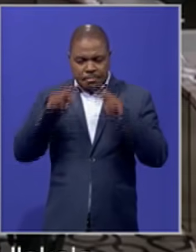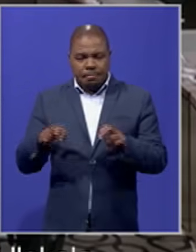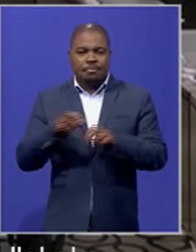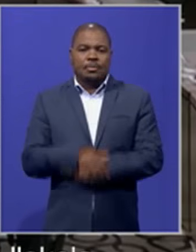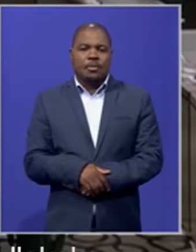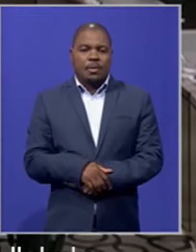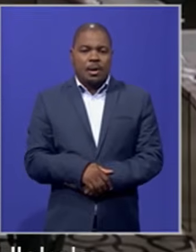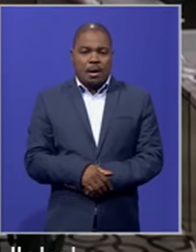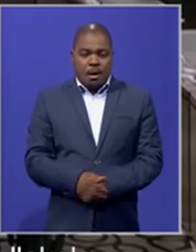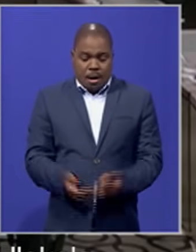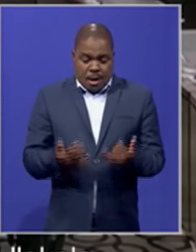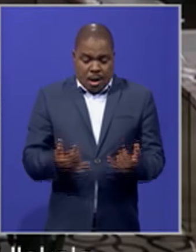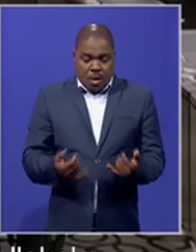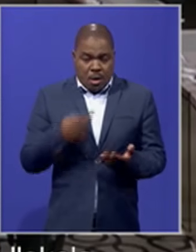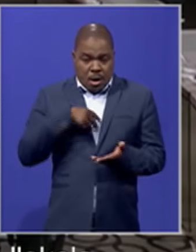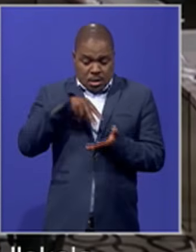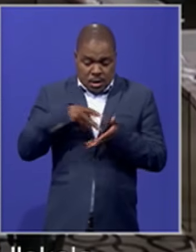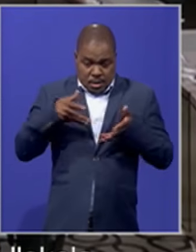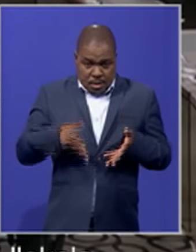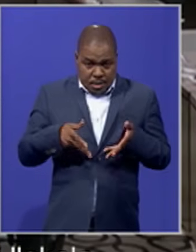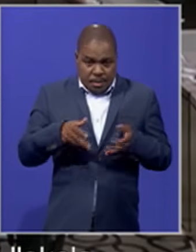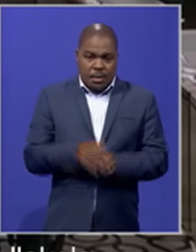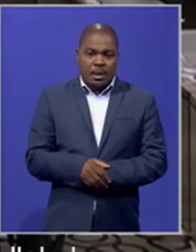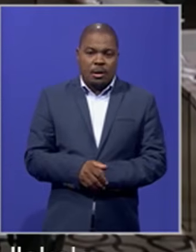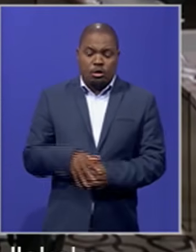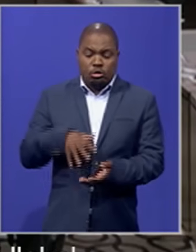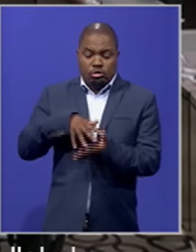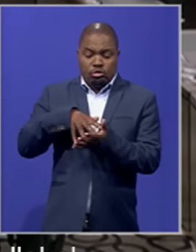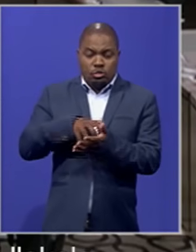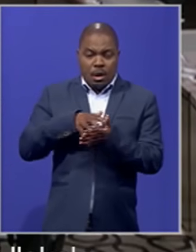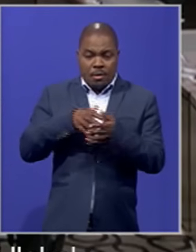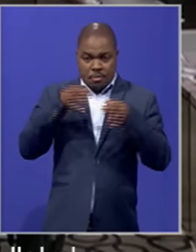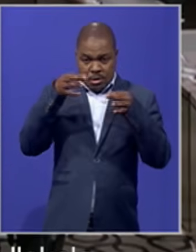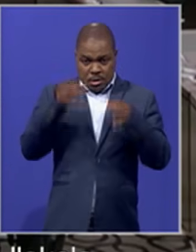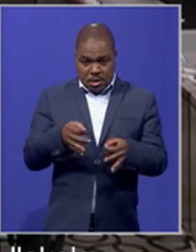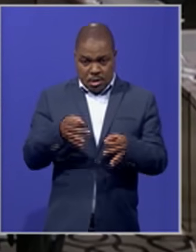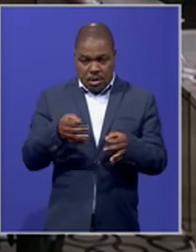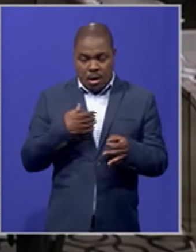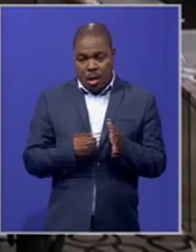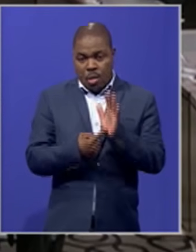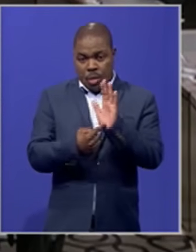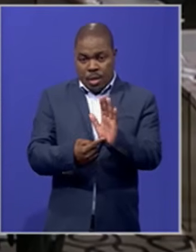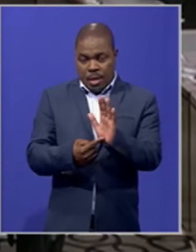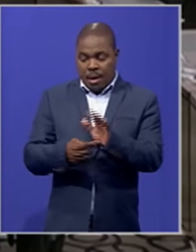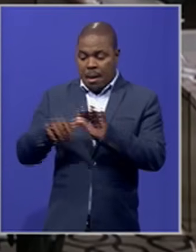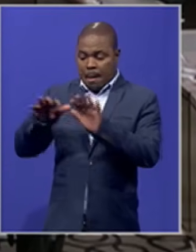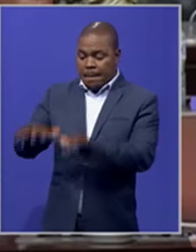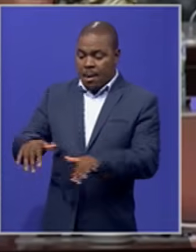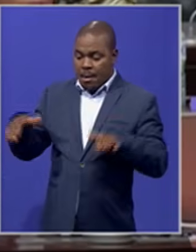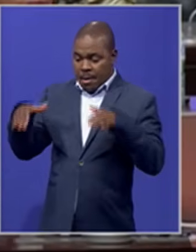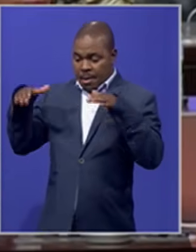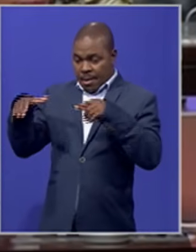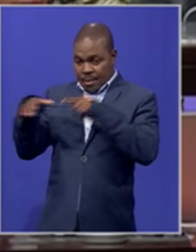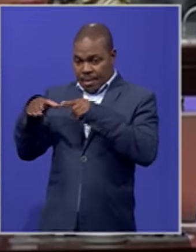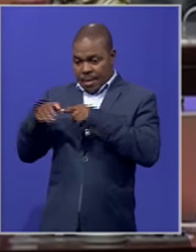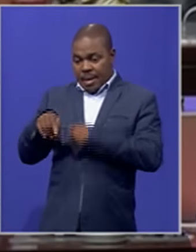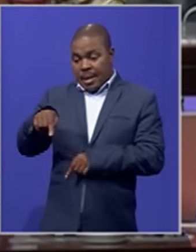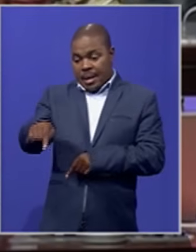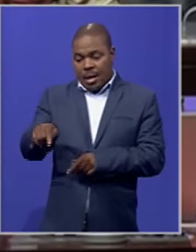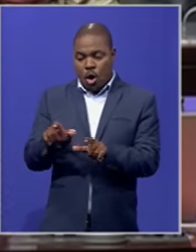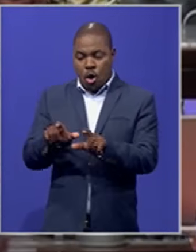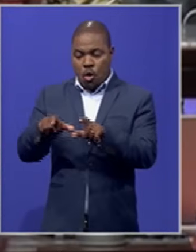I'm standing here to present a draft resolution that the House extends the deadline by which the ad